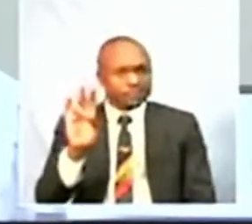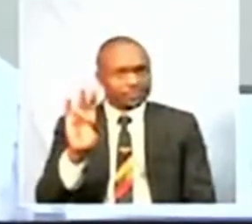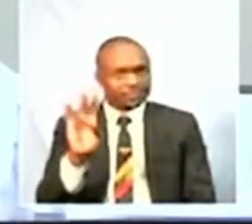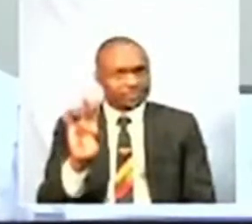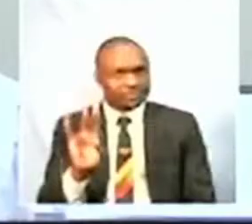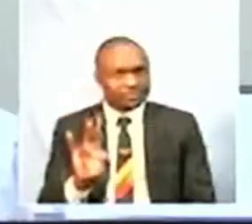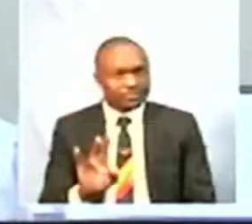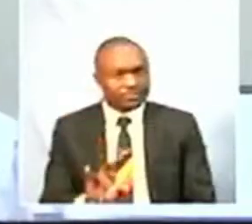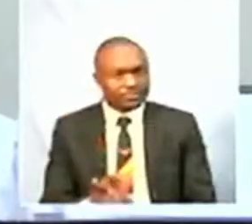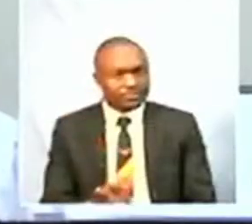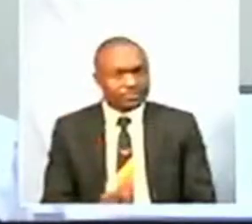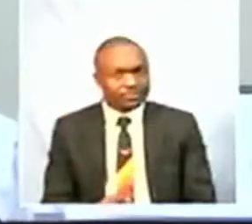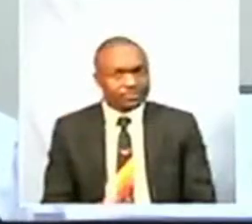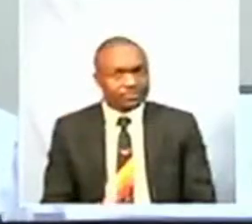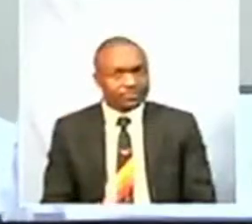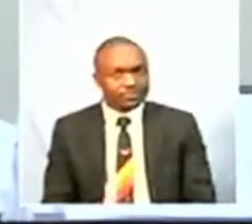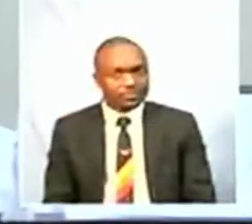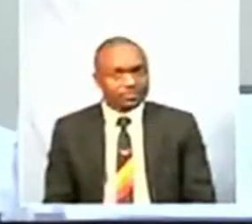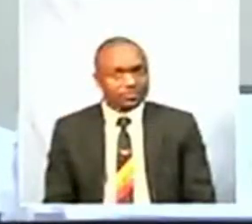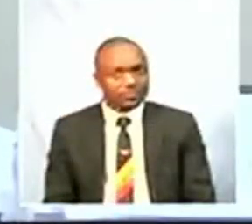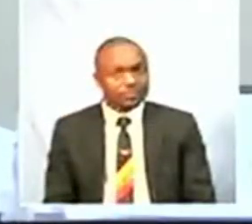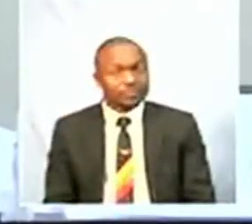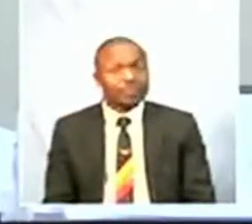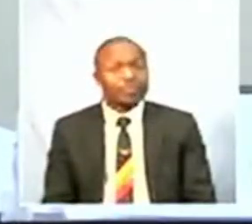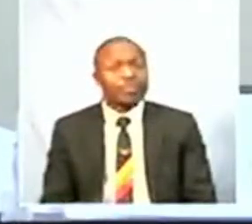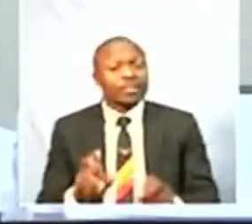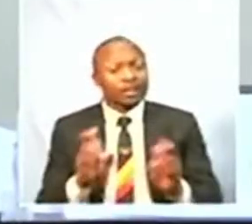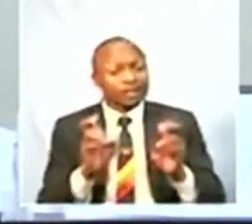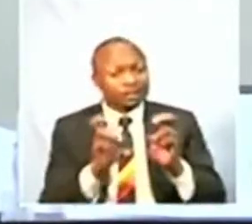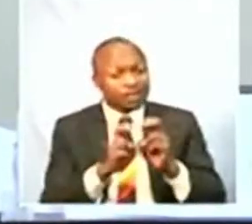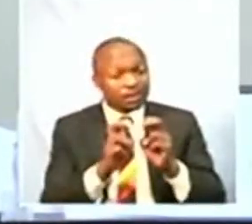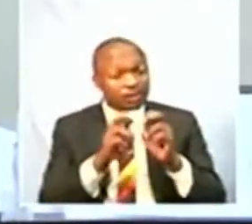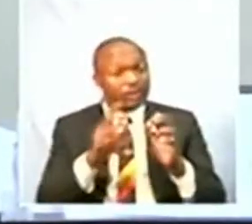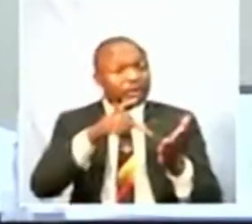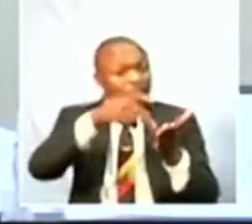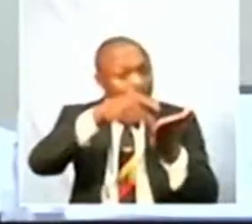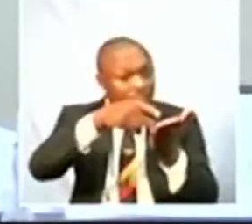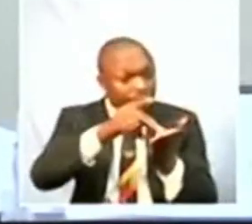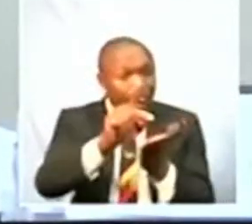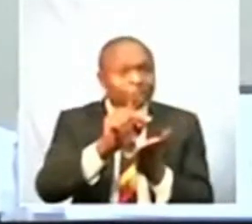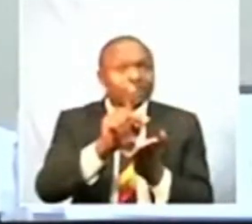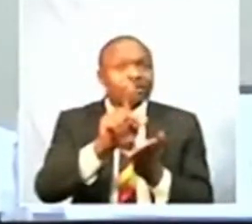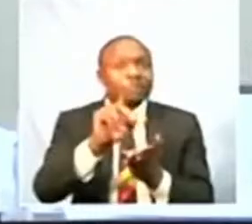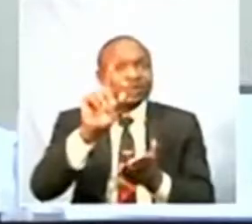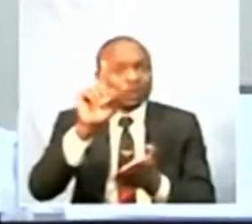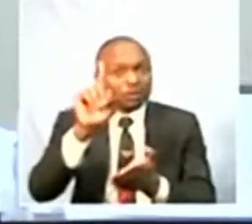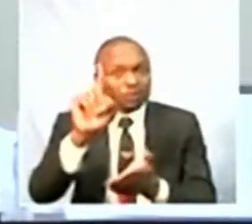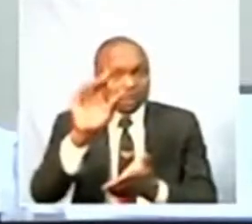The contractor paid